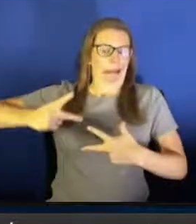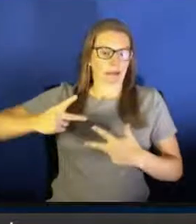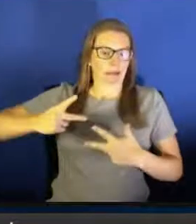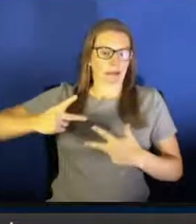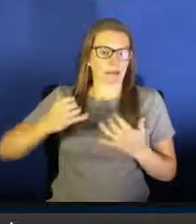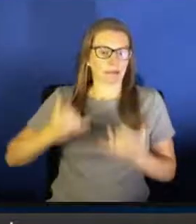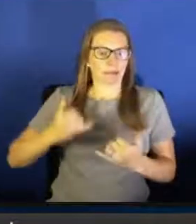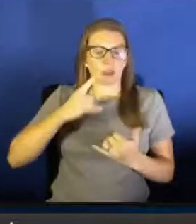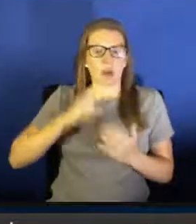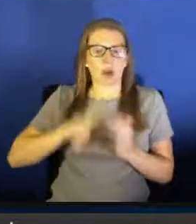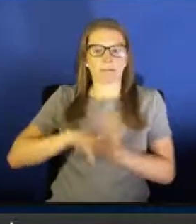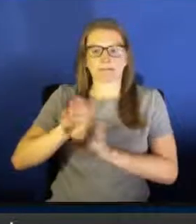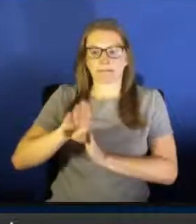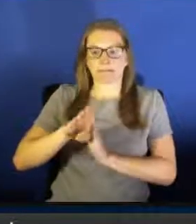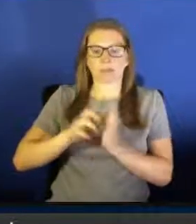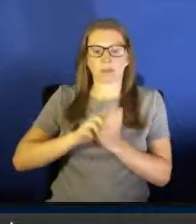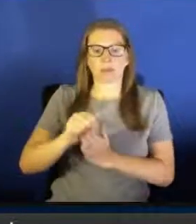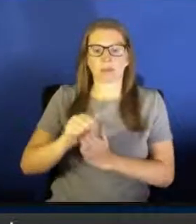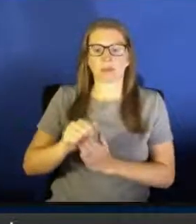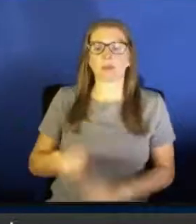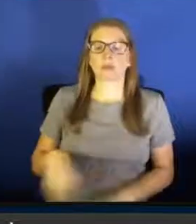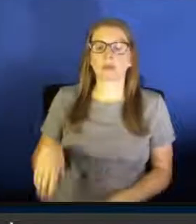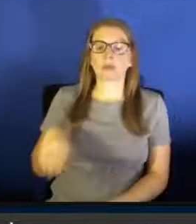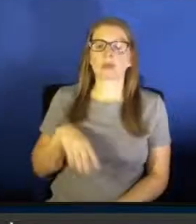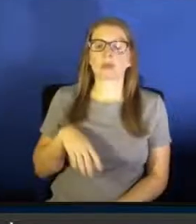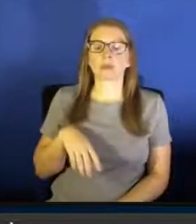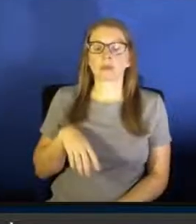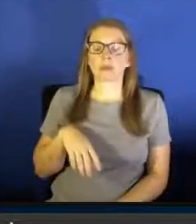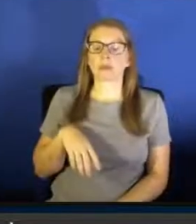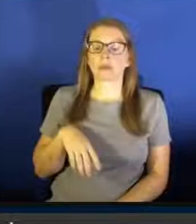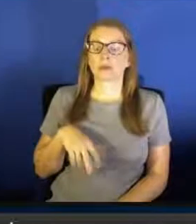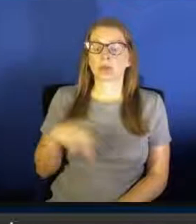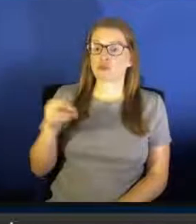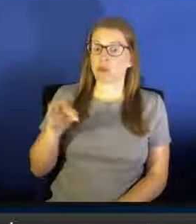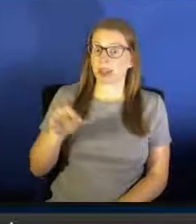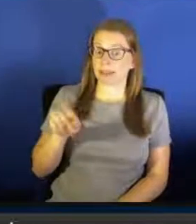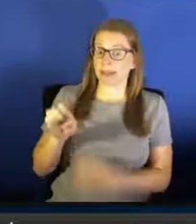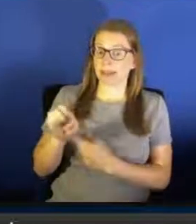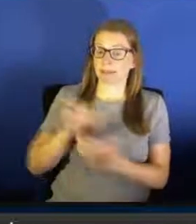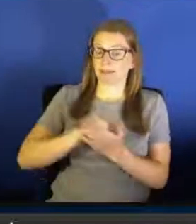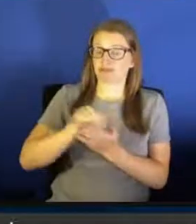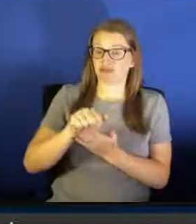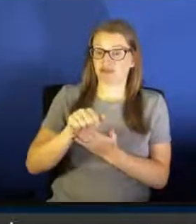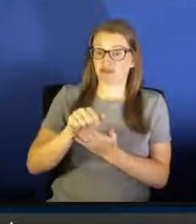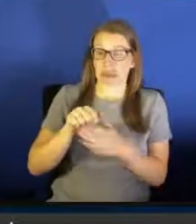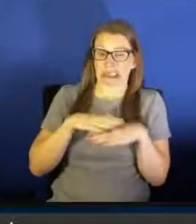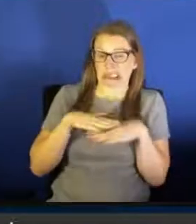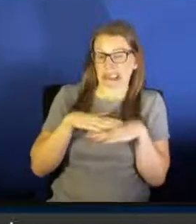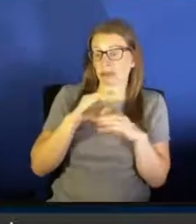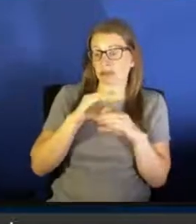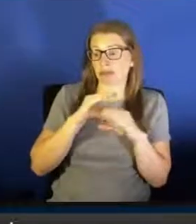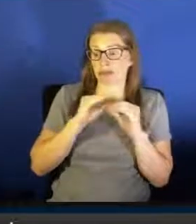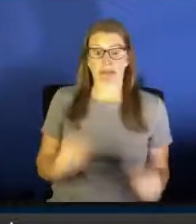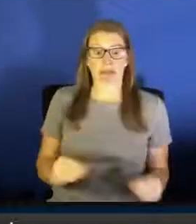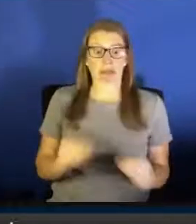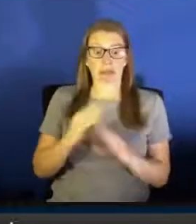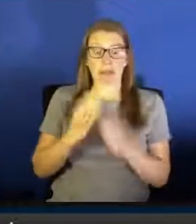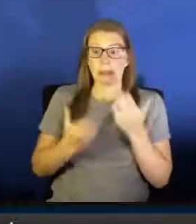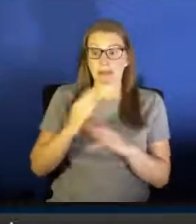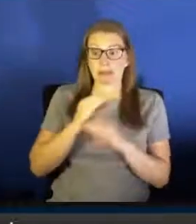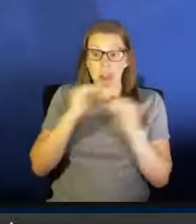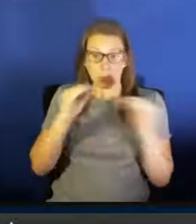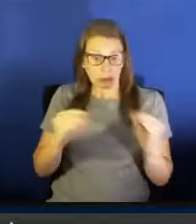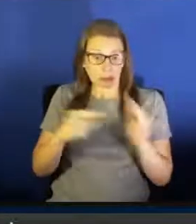avoid. Dr. Wolfe-Birchfield, prostate cancer can have little to no symptoms, as we mentioned earlier. Most cases are in people that are well over the